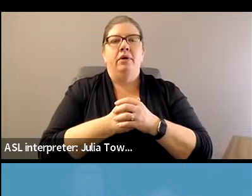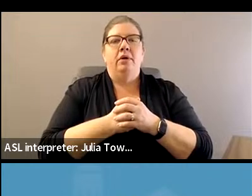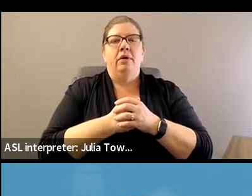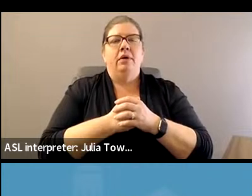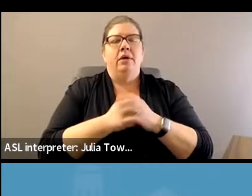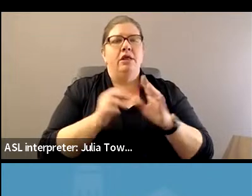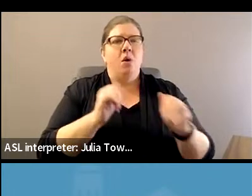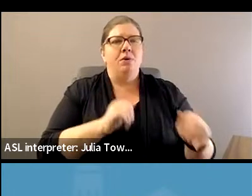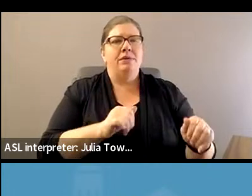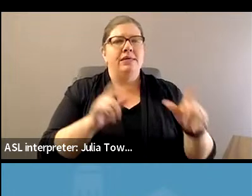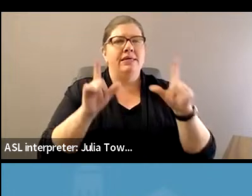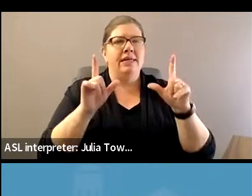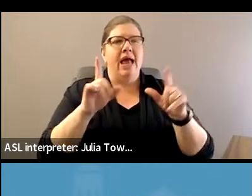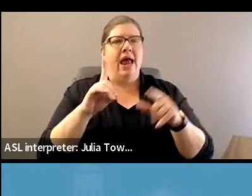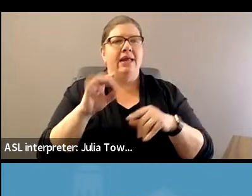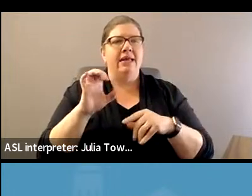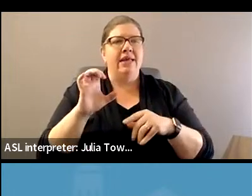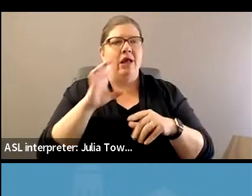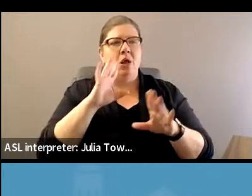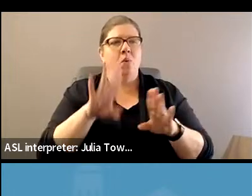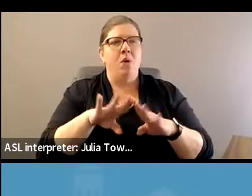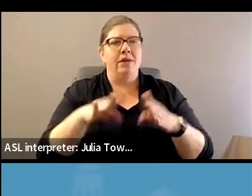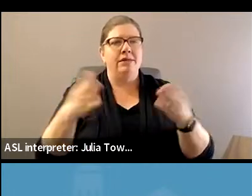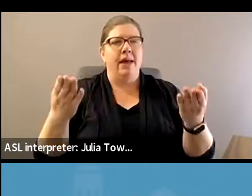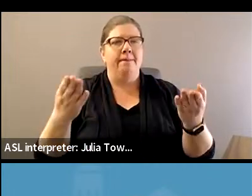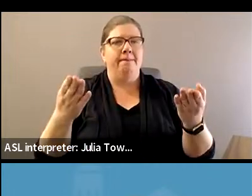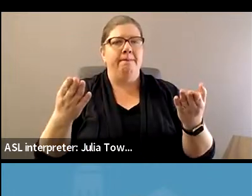there was a slide deck that was up.